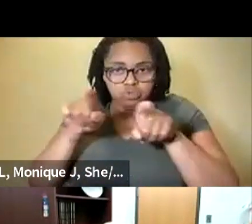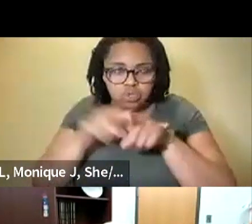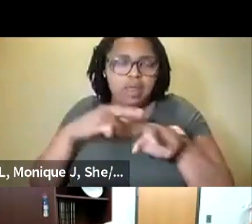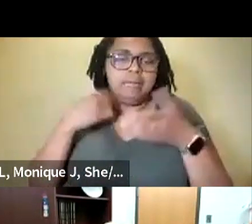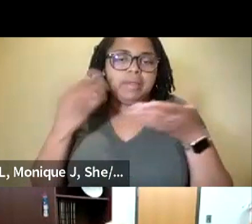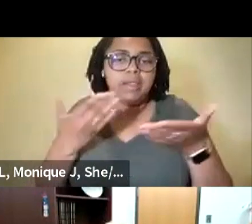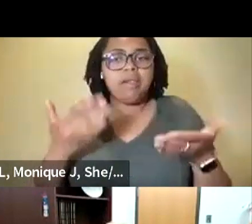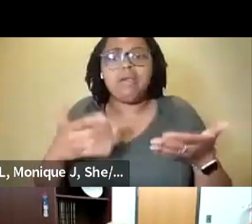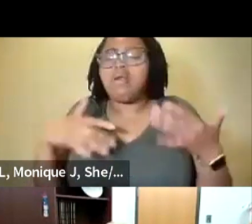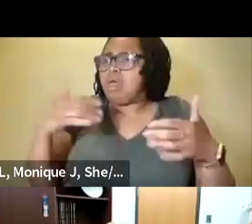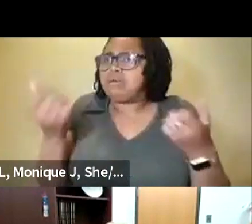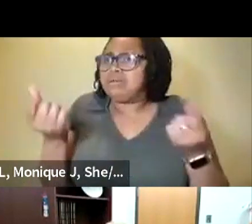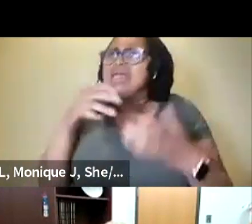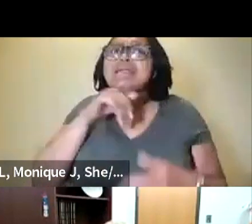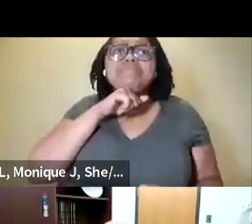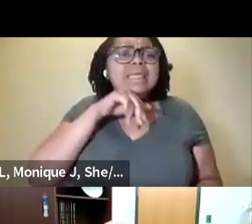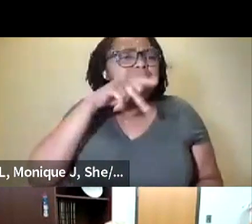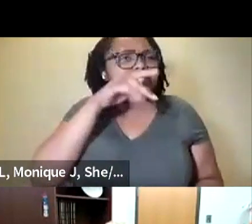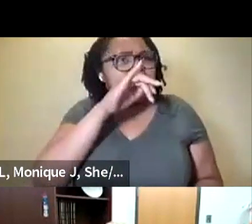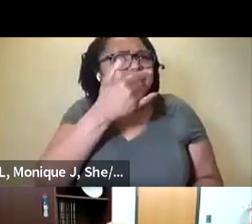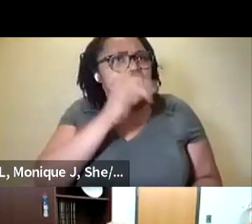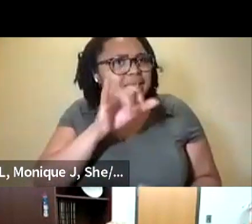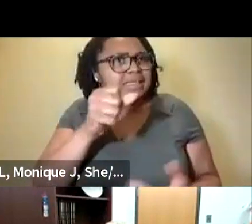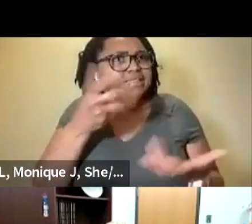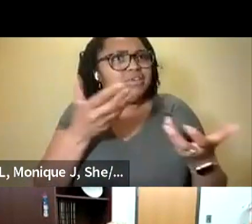I'm late. A lot of piggies around here.